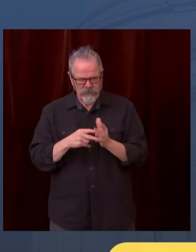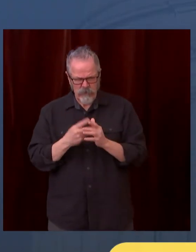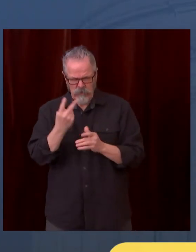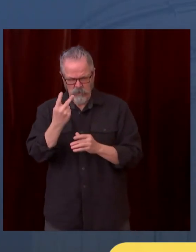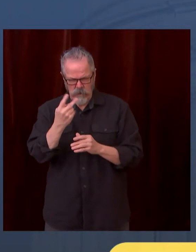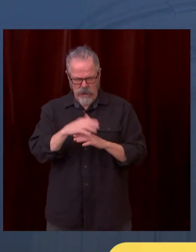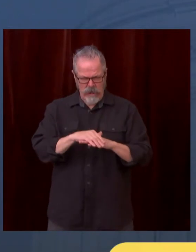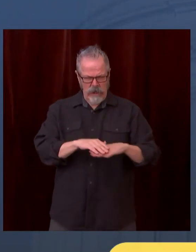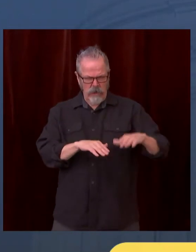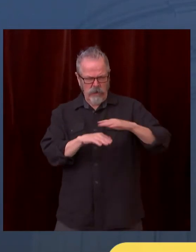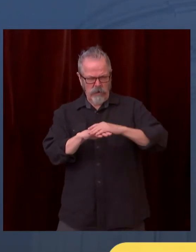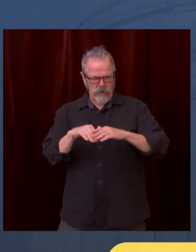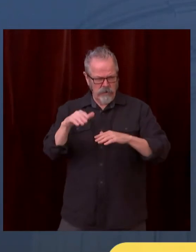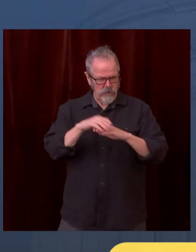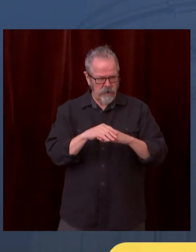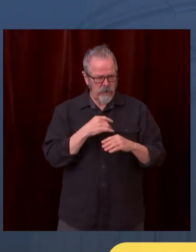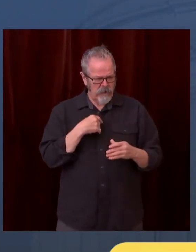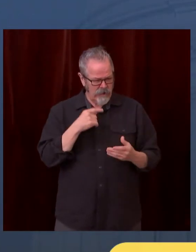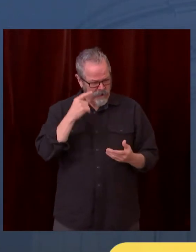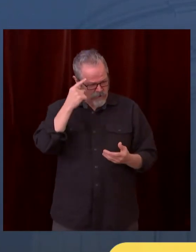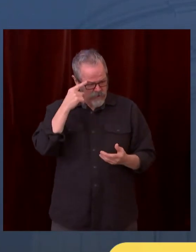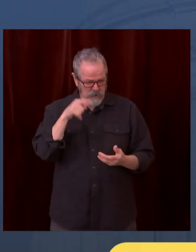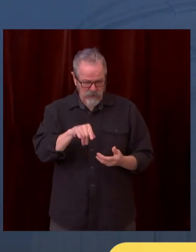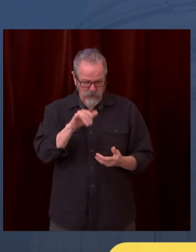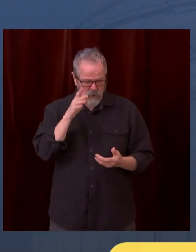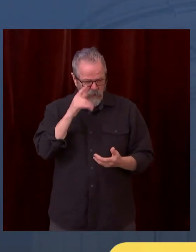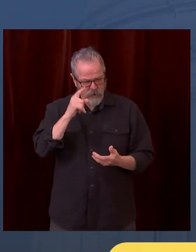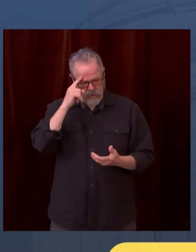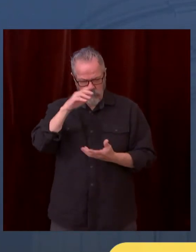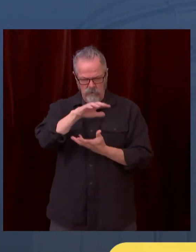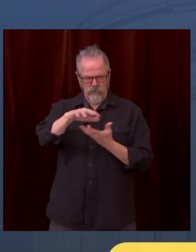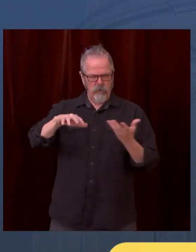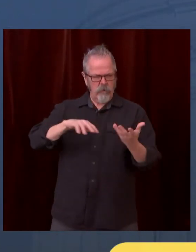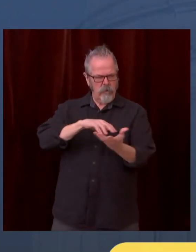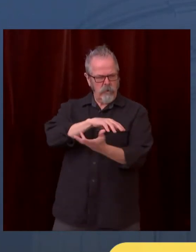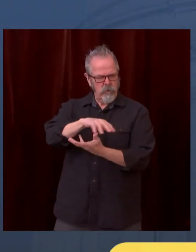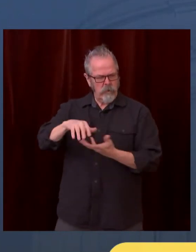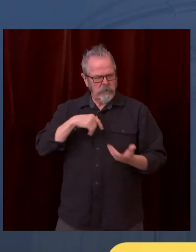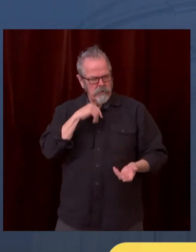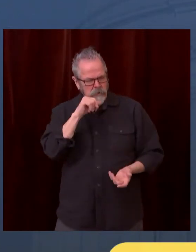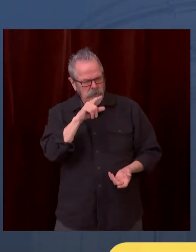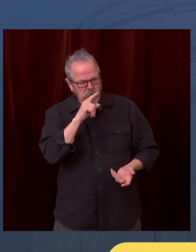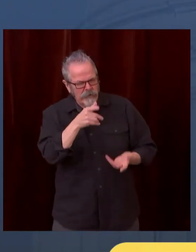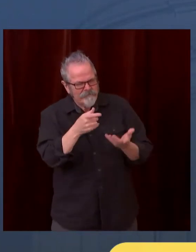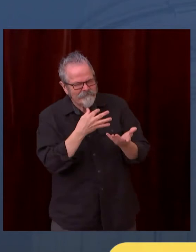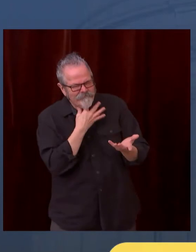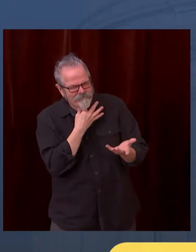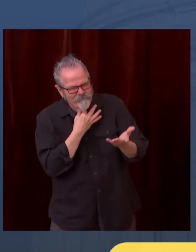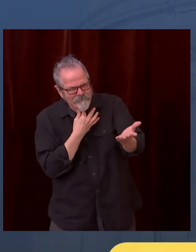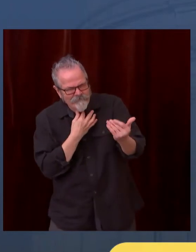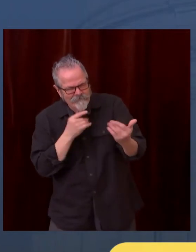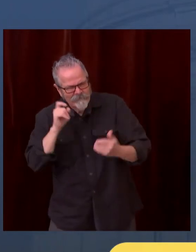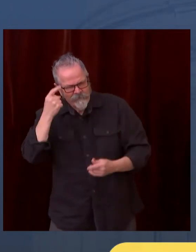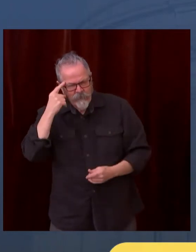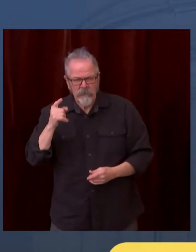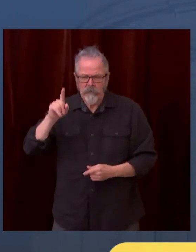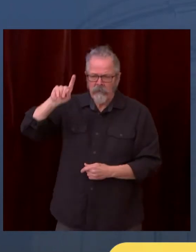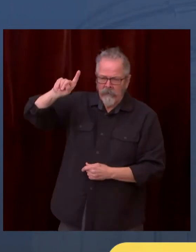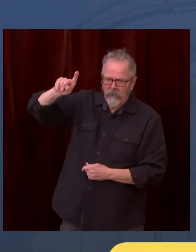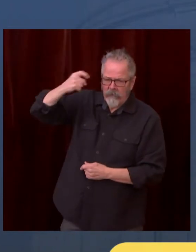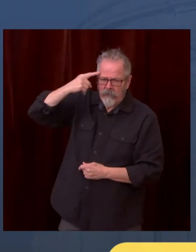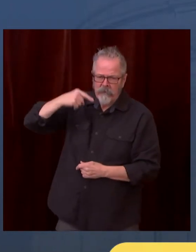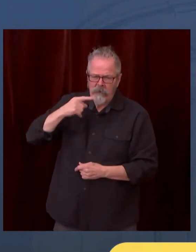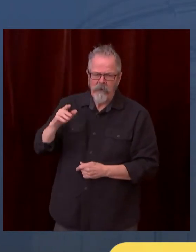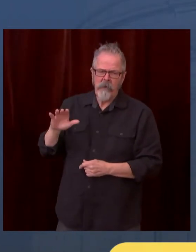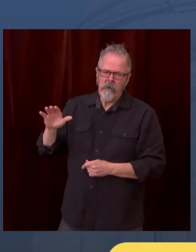that recent proposal in detail, but I will be supportive of things that can move the ball to support science and good